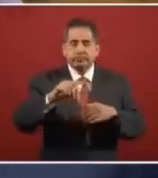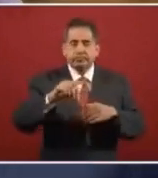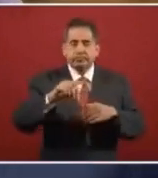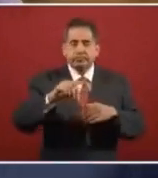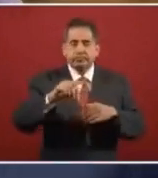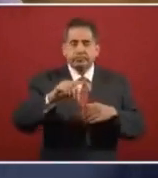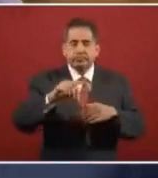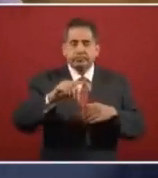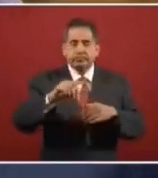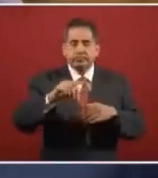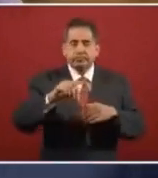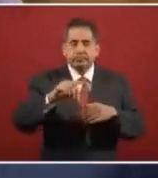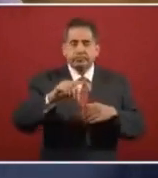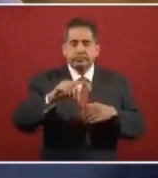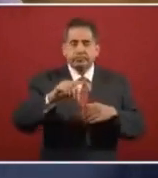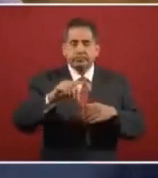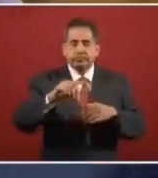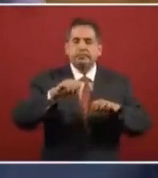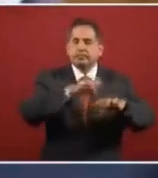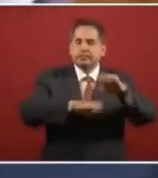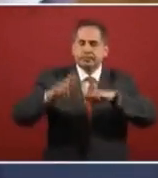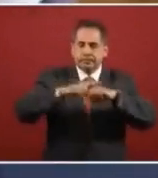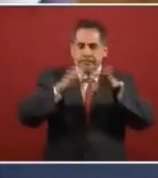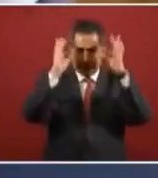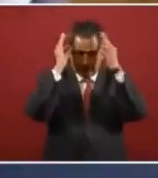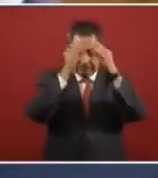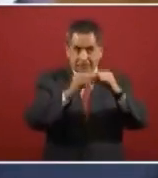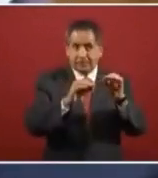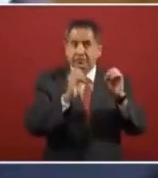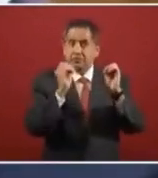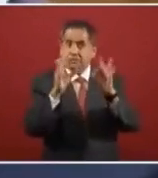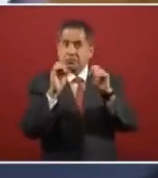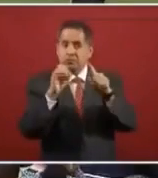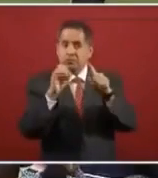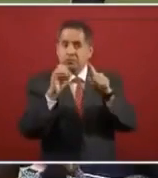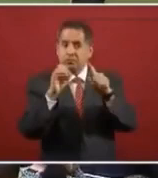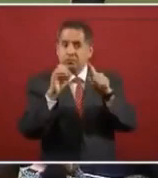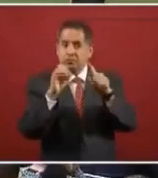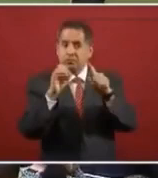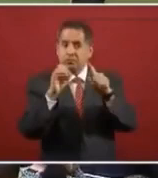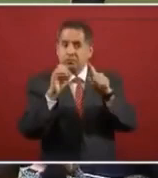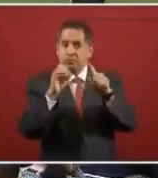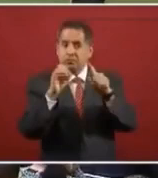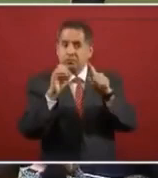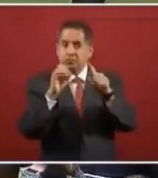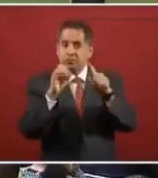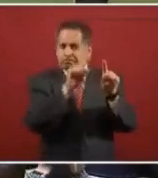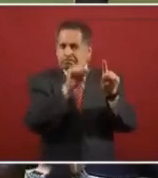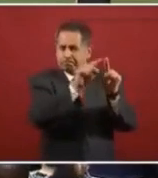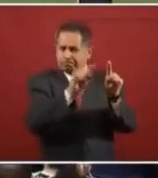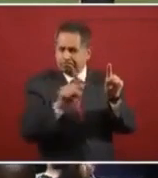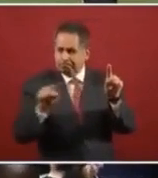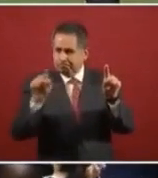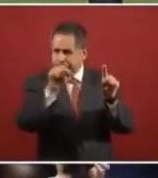that are now operating as defenses